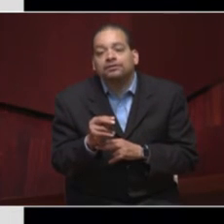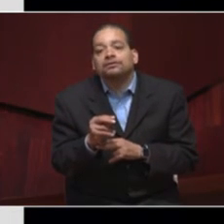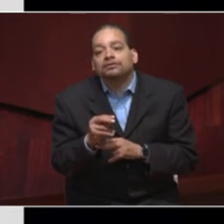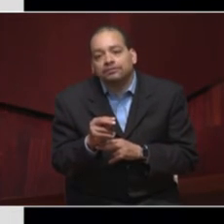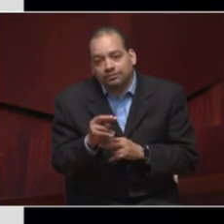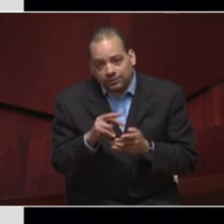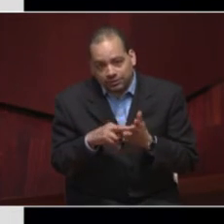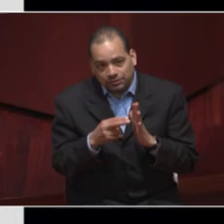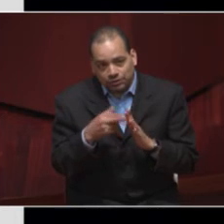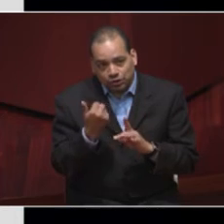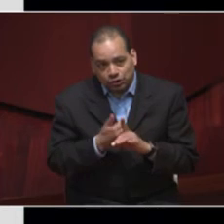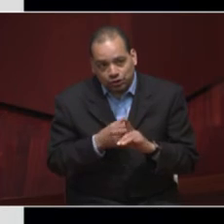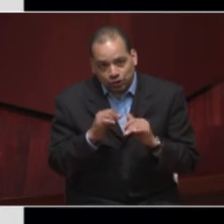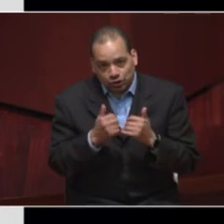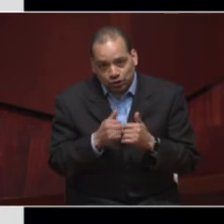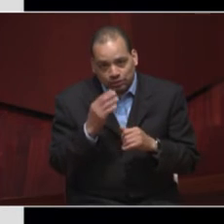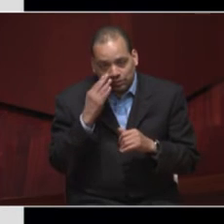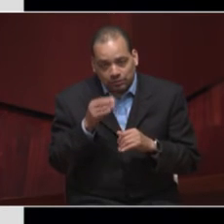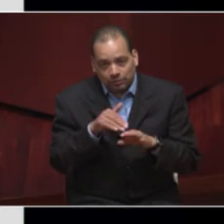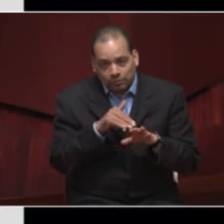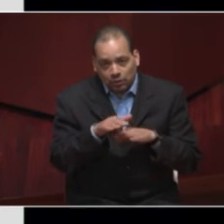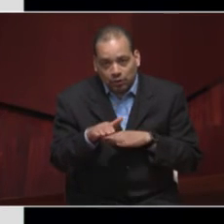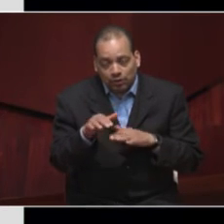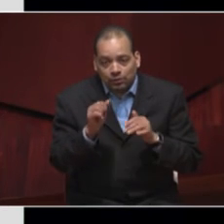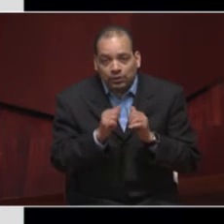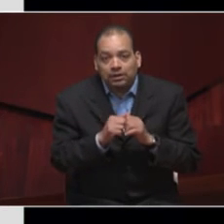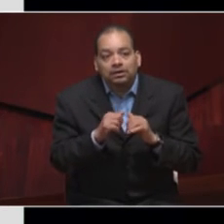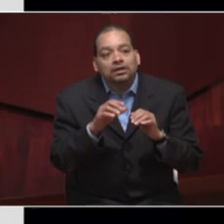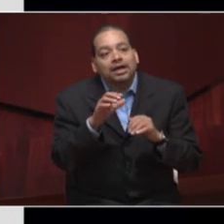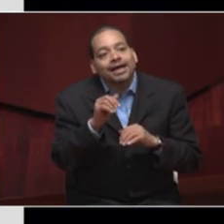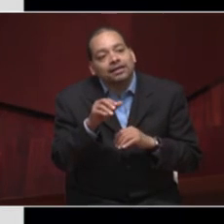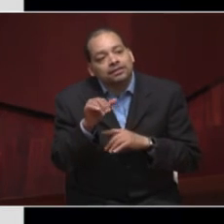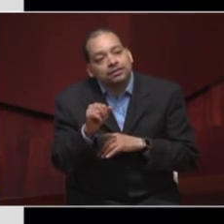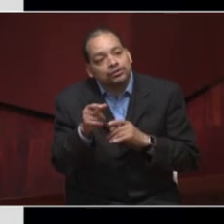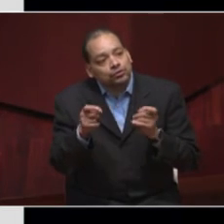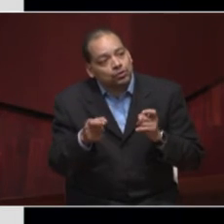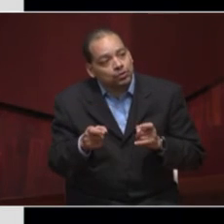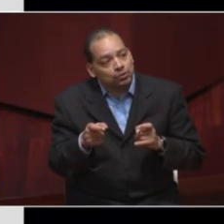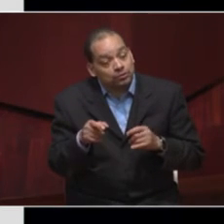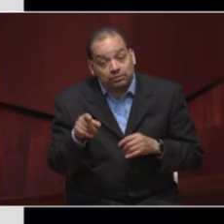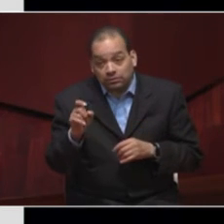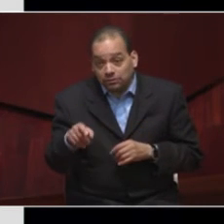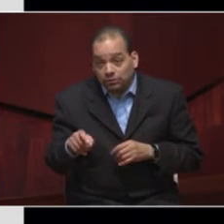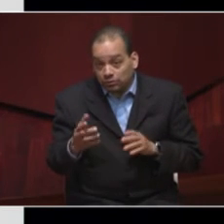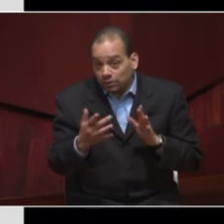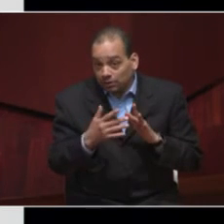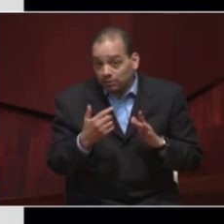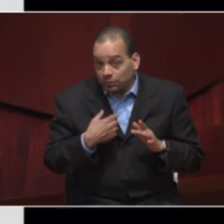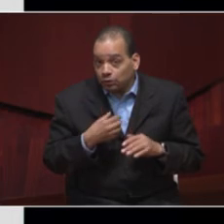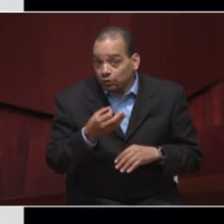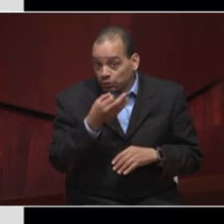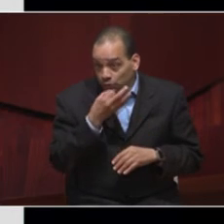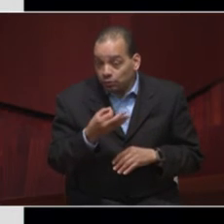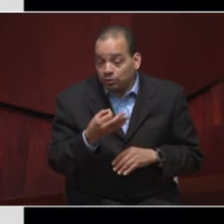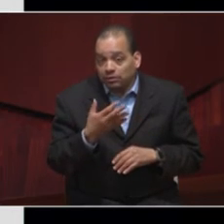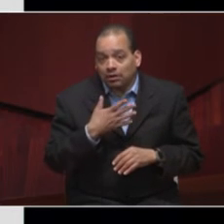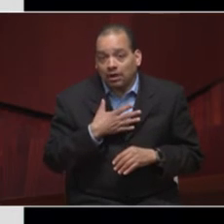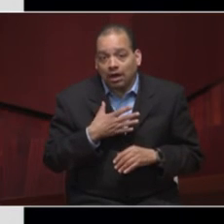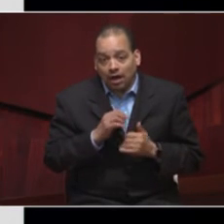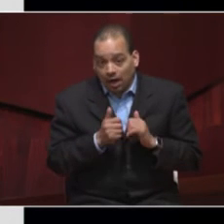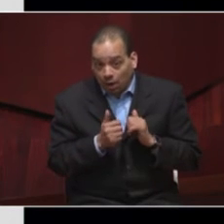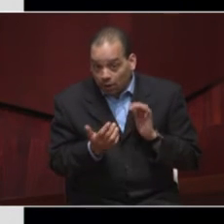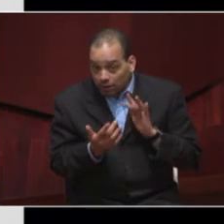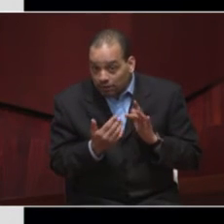now every agency with access controls activated. Now, you do need to get in touch with me soon. Here is my contact